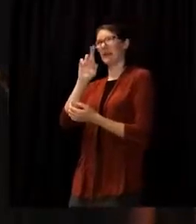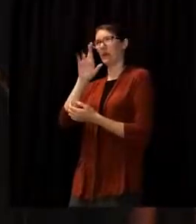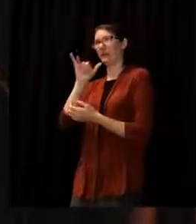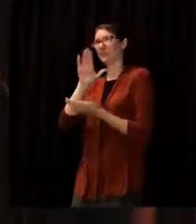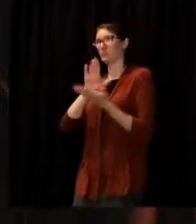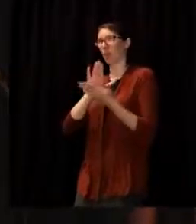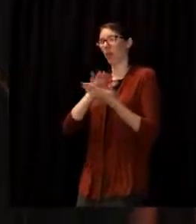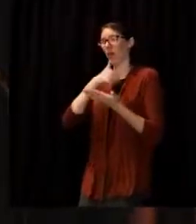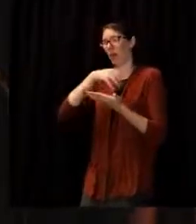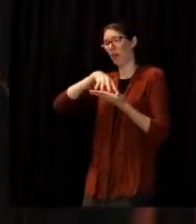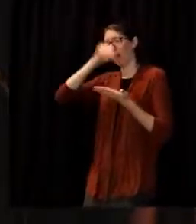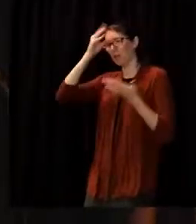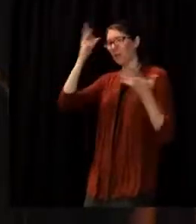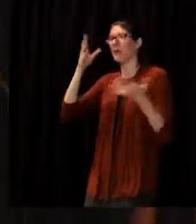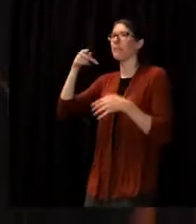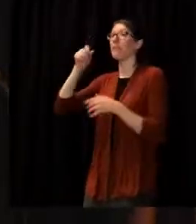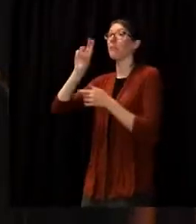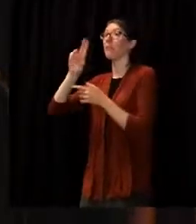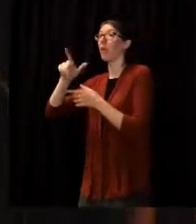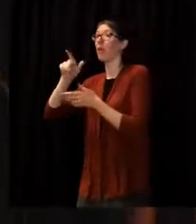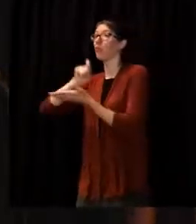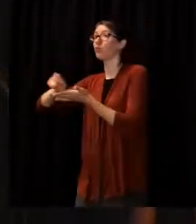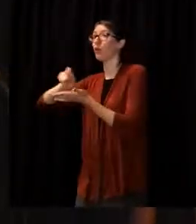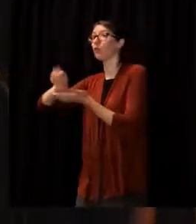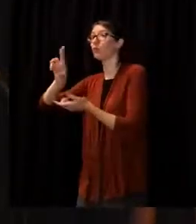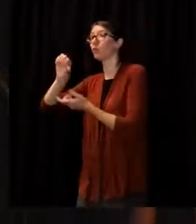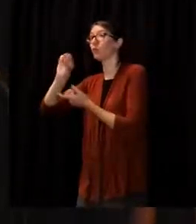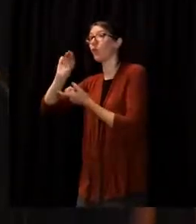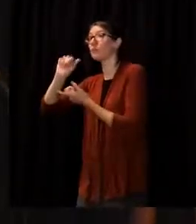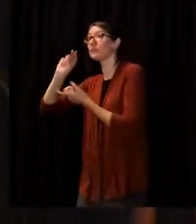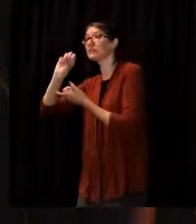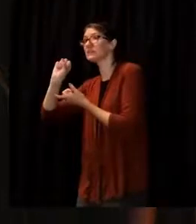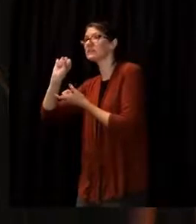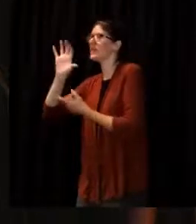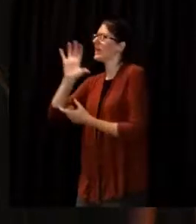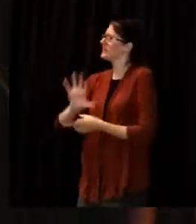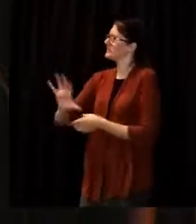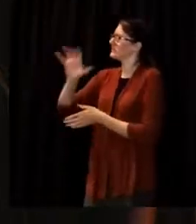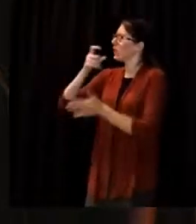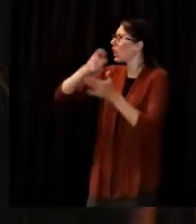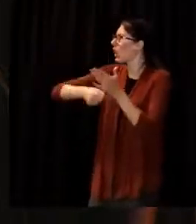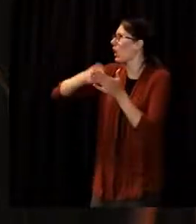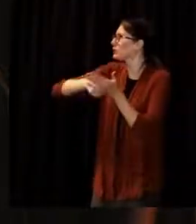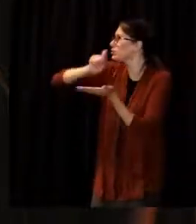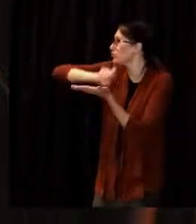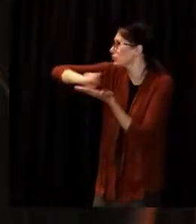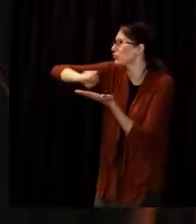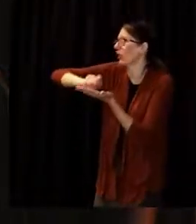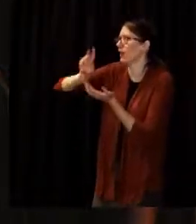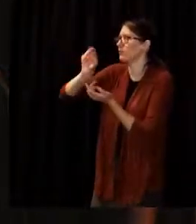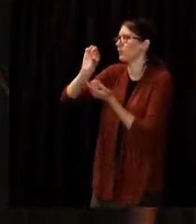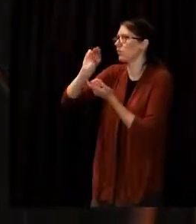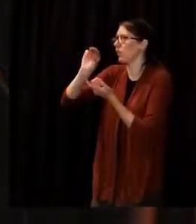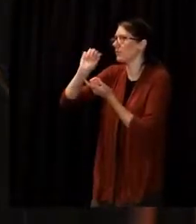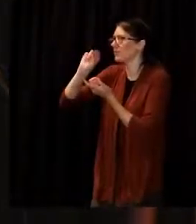when he wrote the book of Romans, it is estimated when people look back and figure out the cost and the technology that he had to invest in, it probably